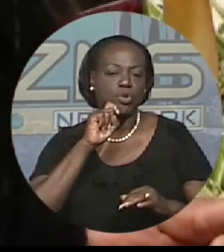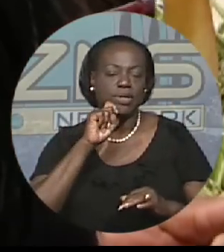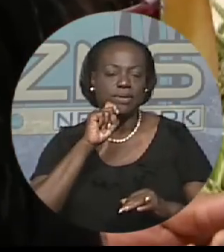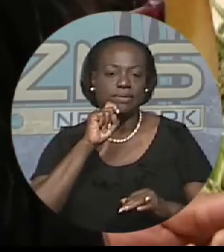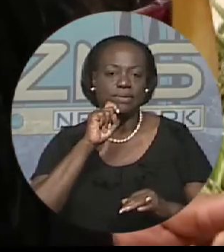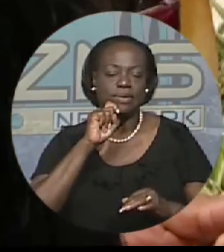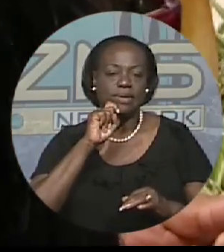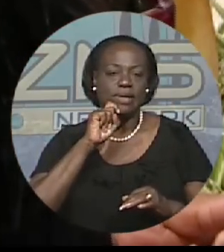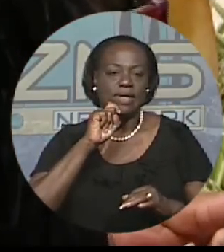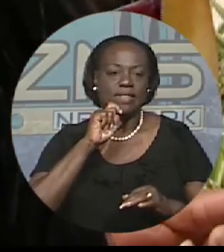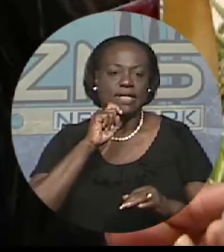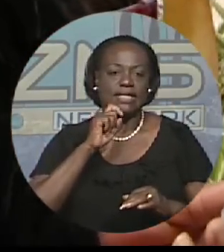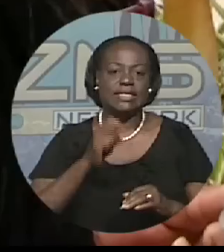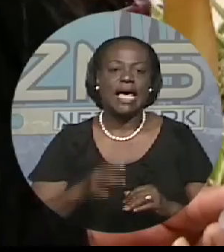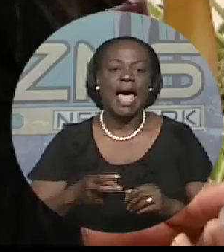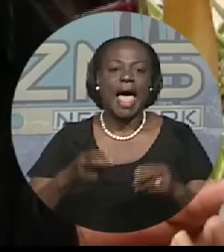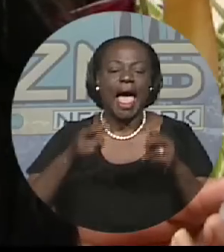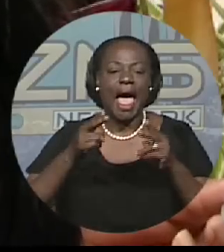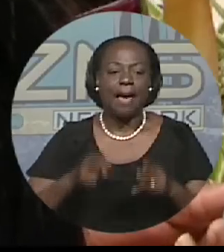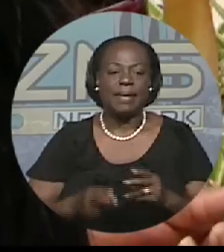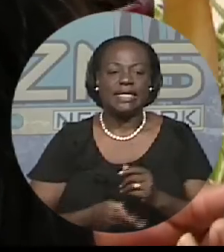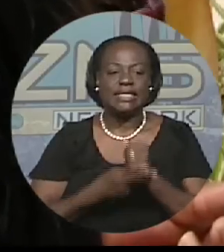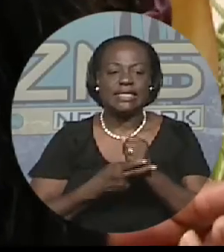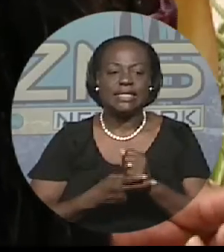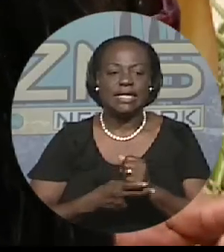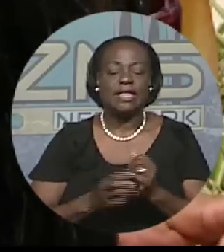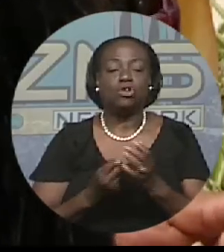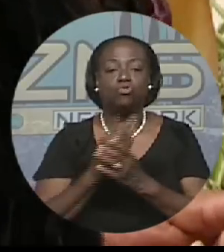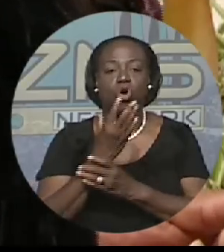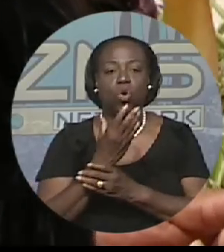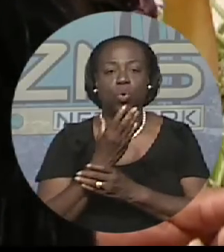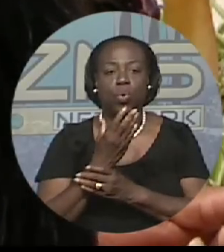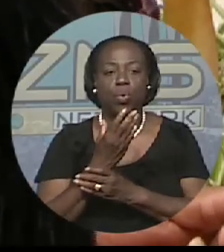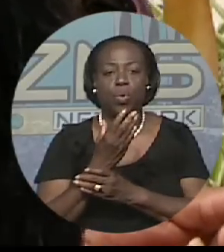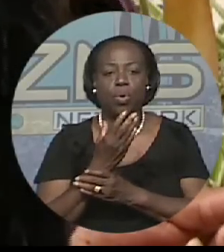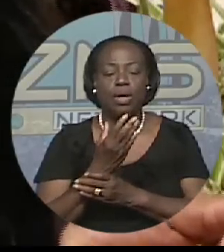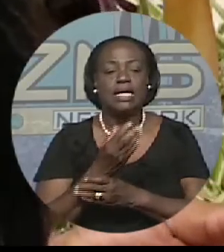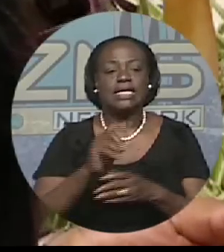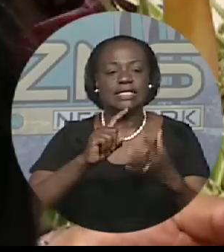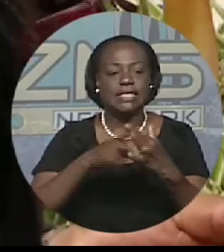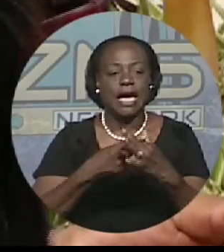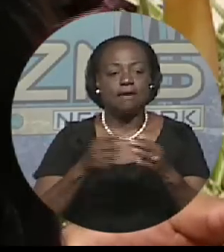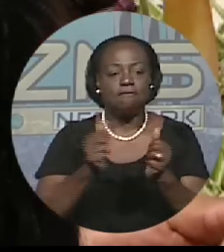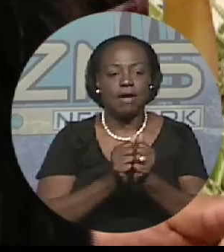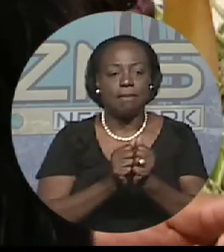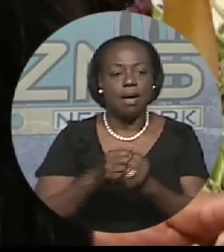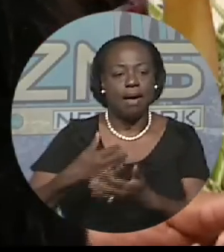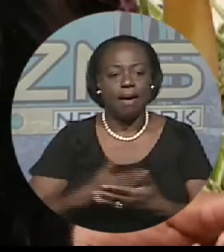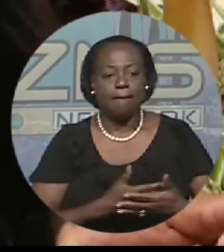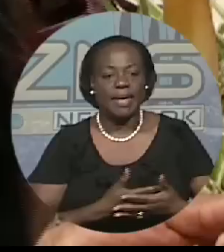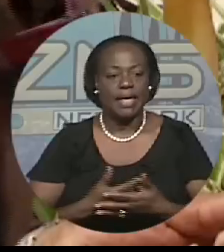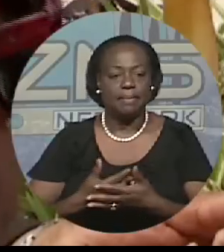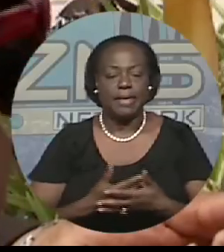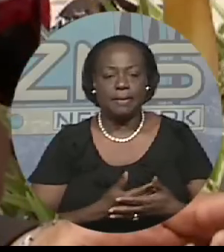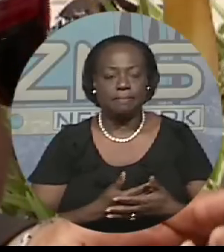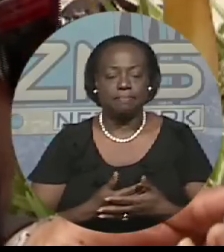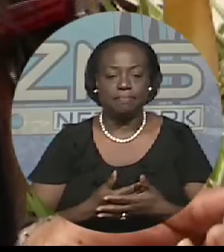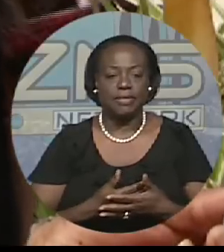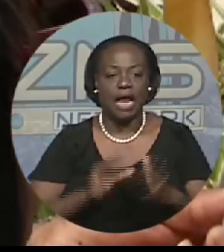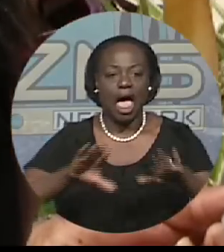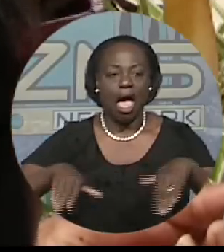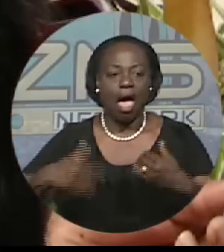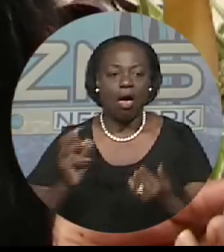are habits that grow with chronic non-communicable diseases that start from infancy almost, you know, and how